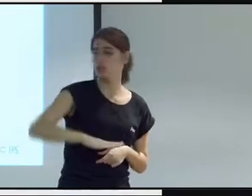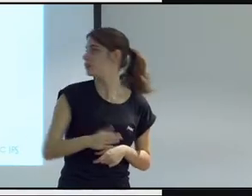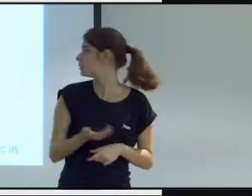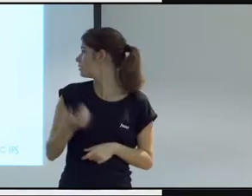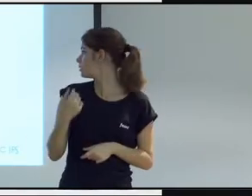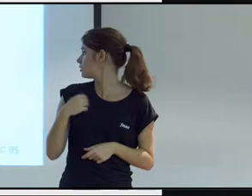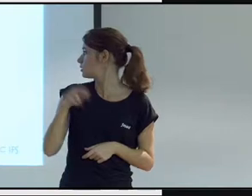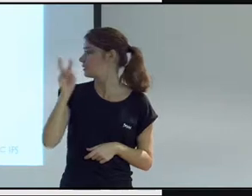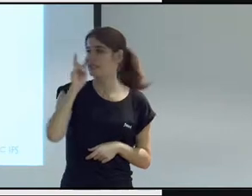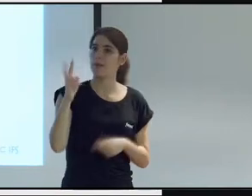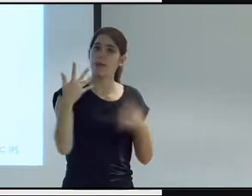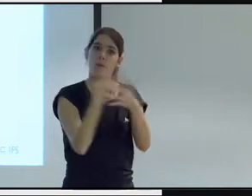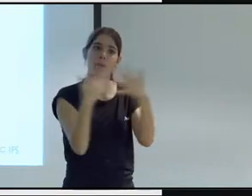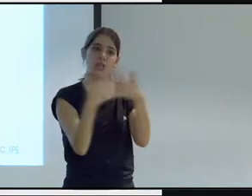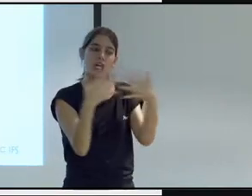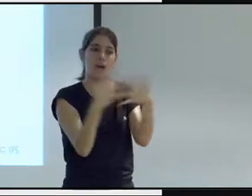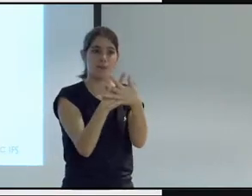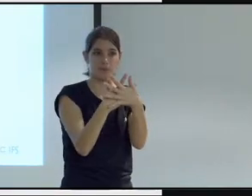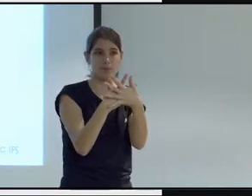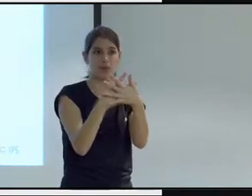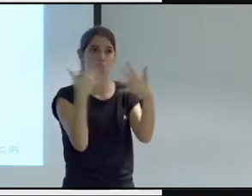another child. Well, we see